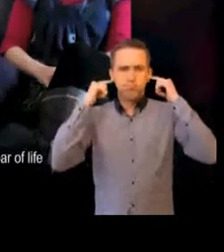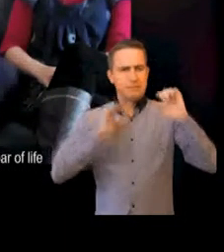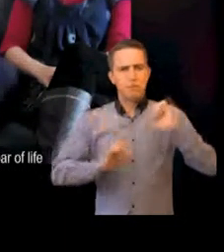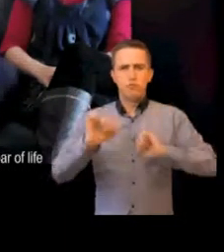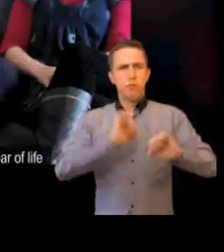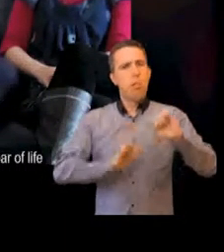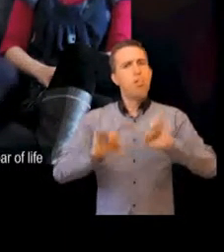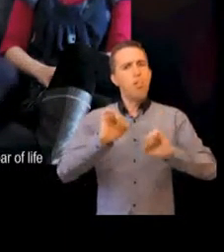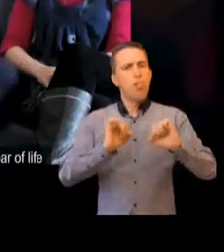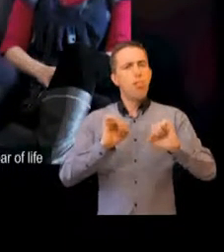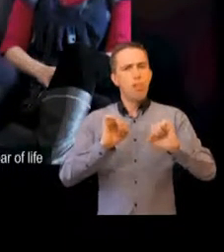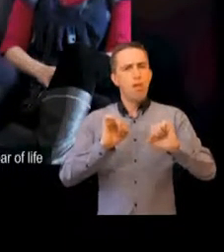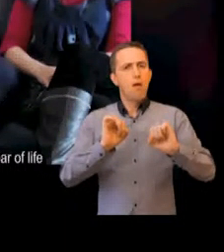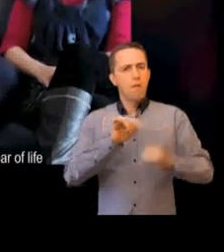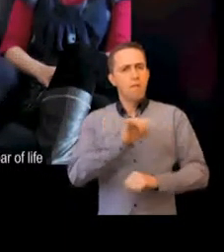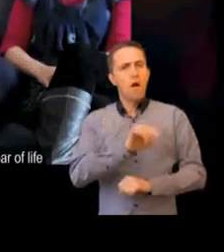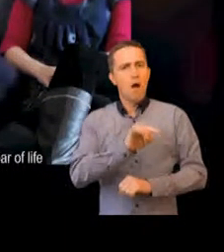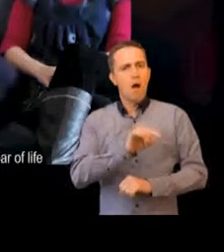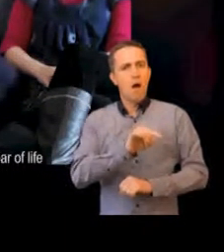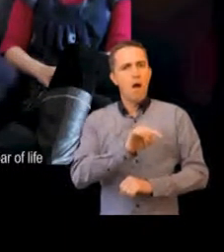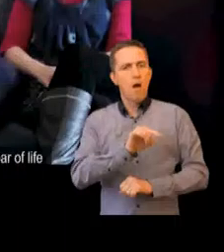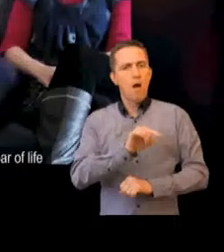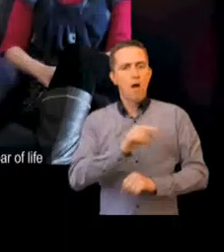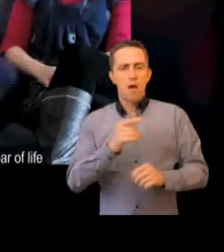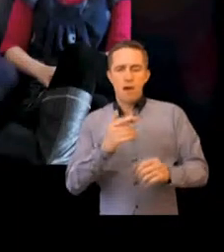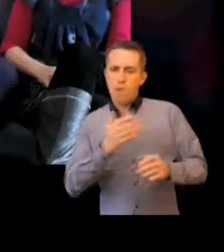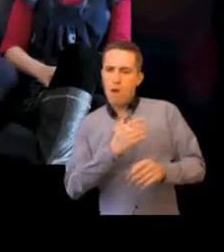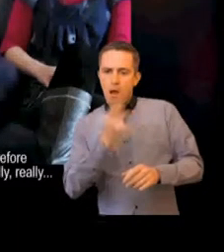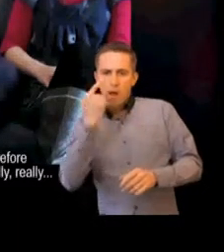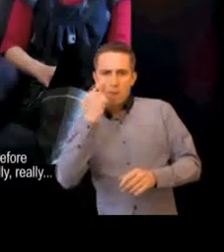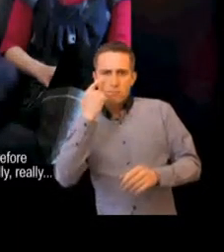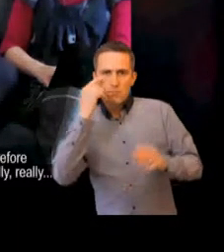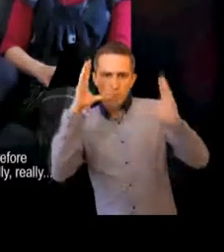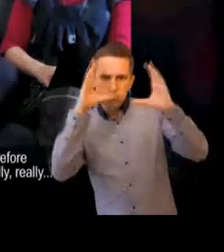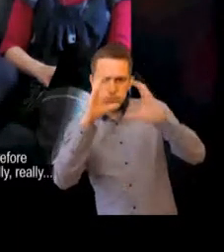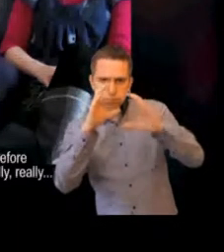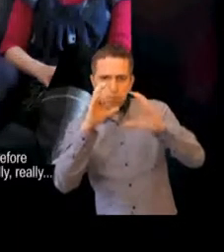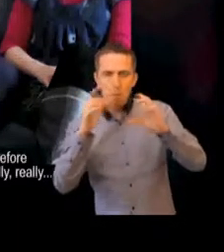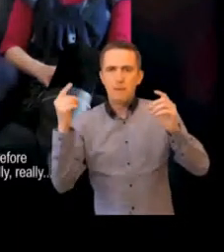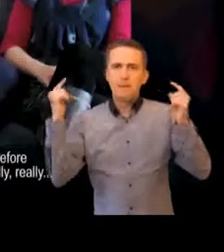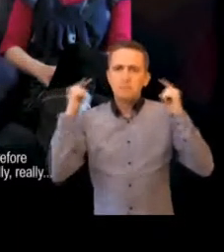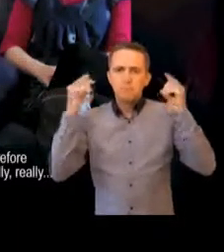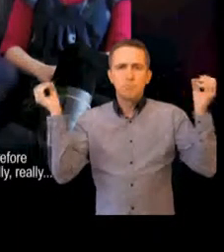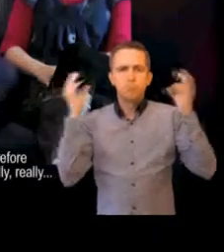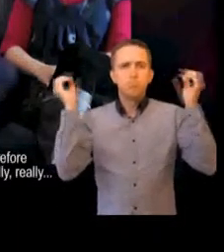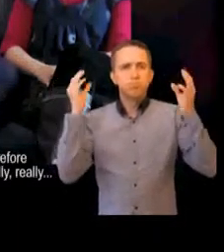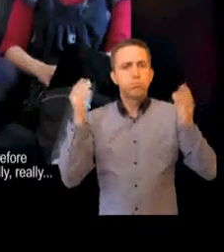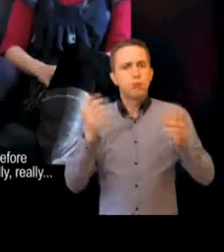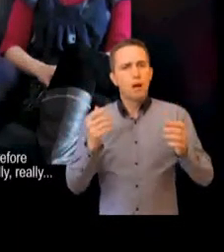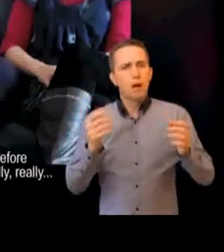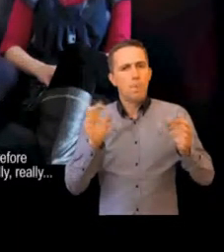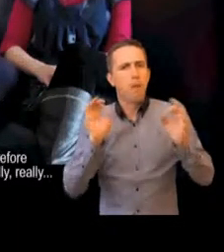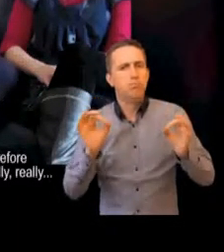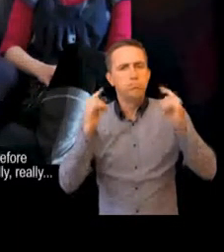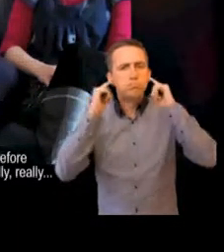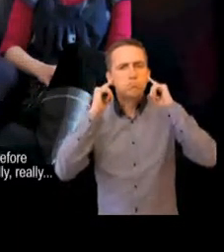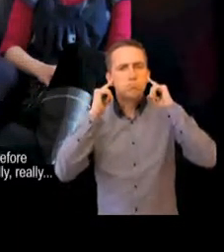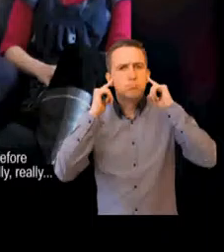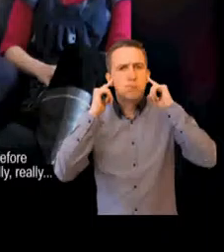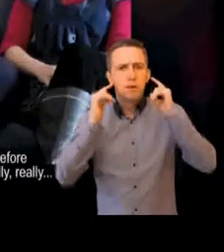But getting that balance, if you go what families, if you're trying to take Ava to any regular playgroups, it was the noise and the other